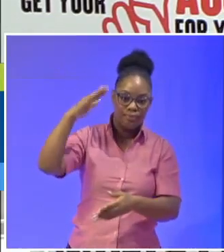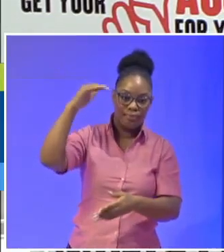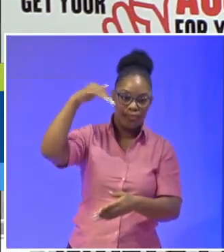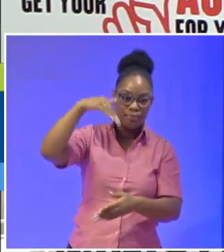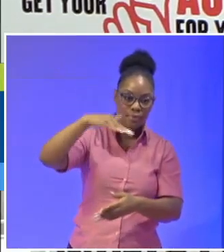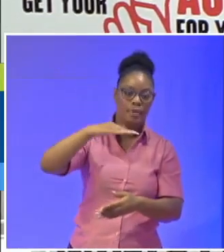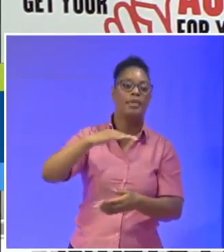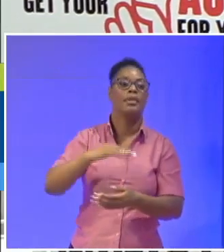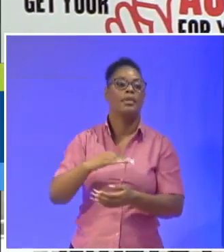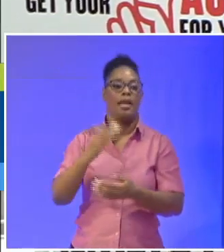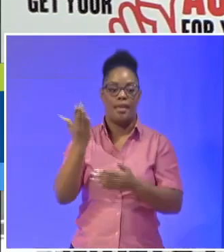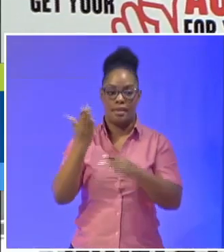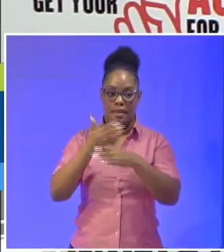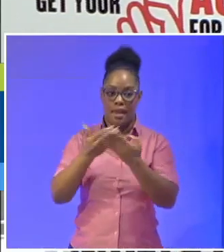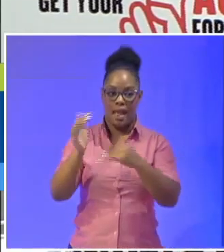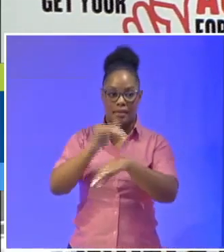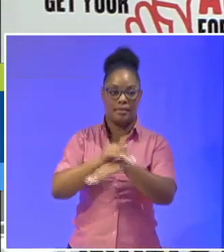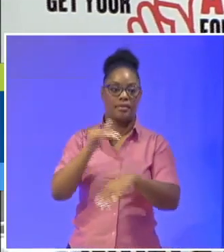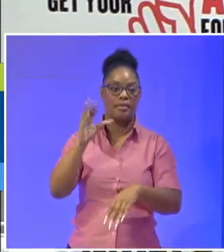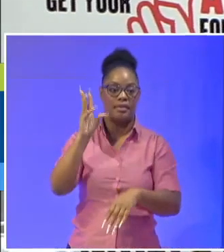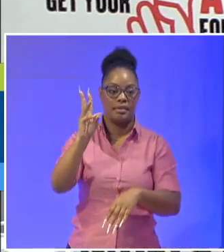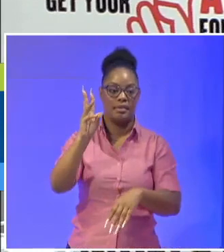last night,